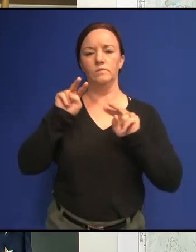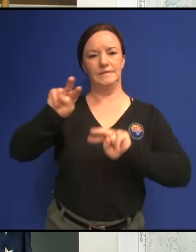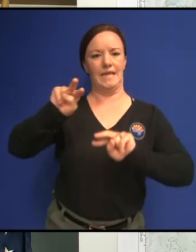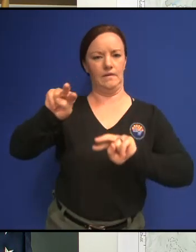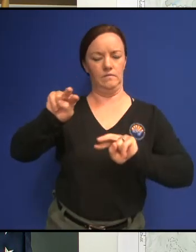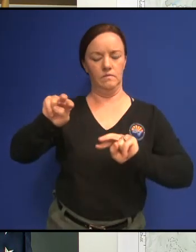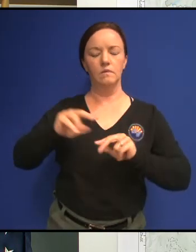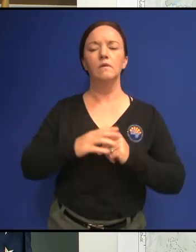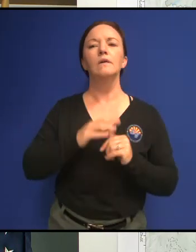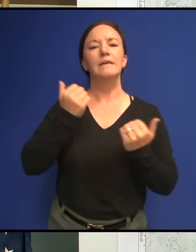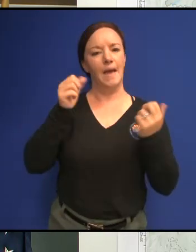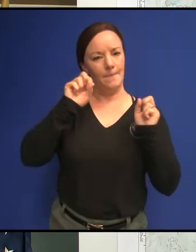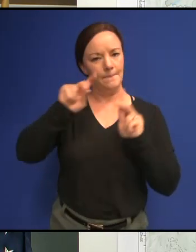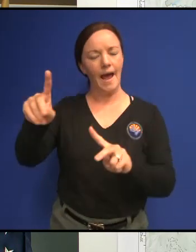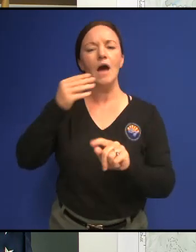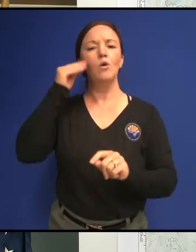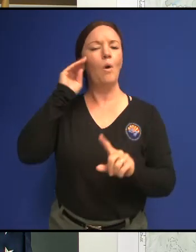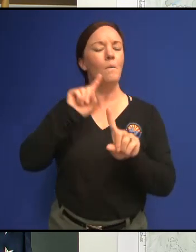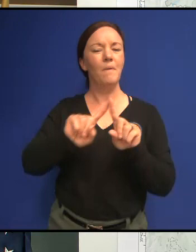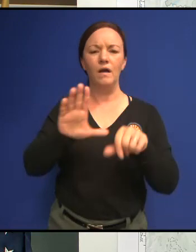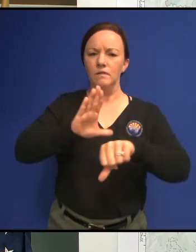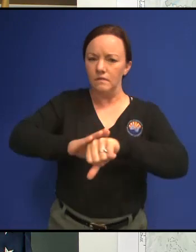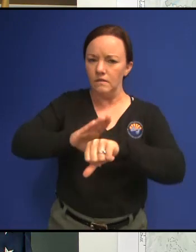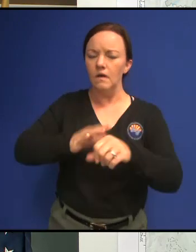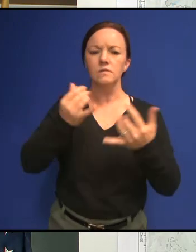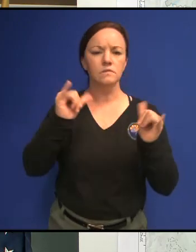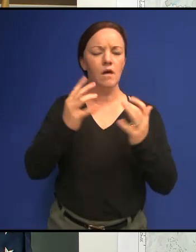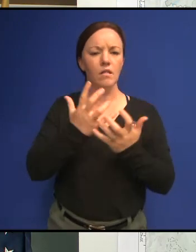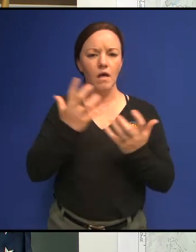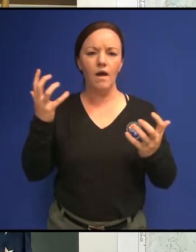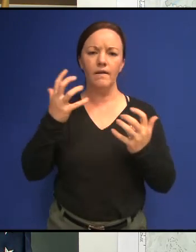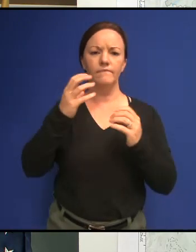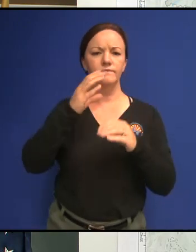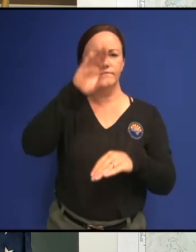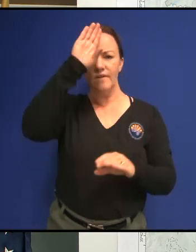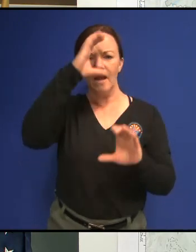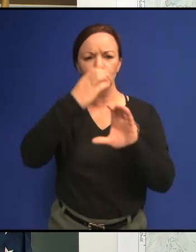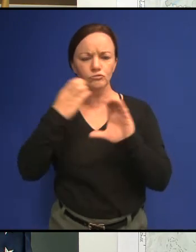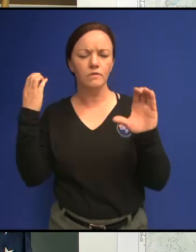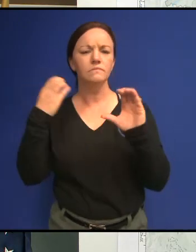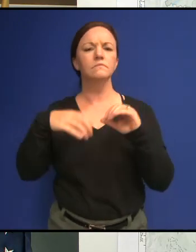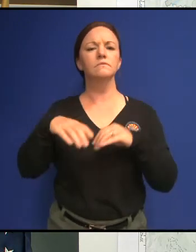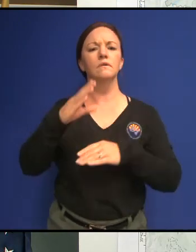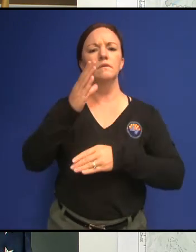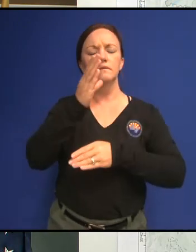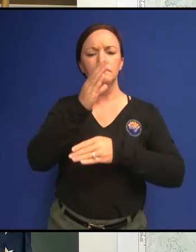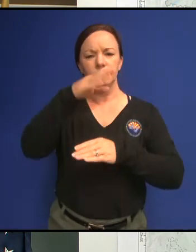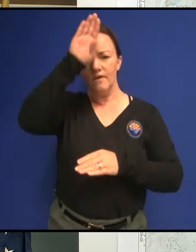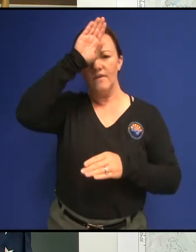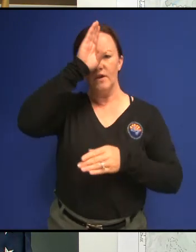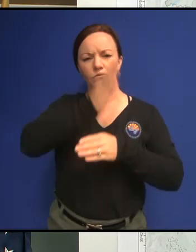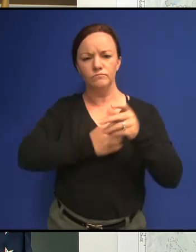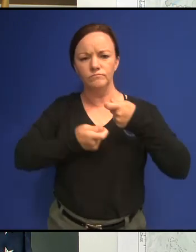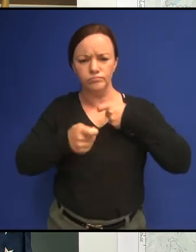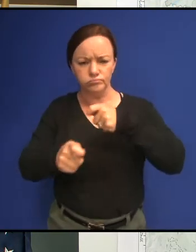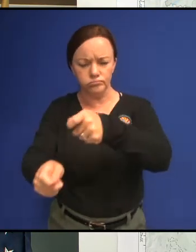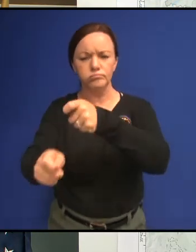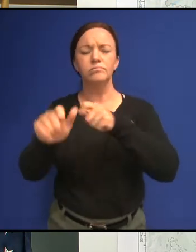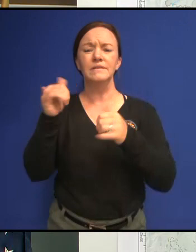lots of engines, lots of hand crews that are still working in that area, driving up and down the road.